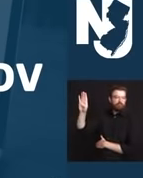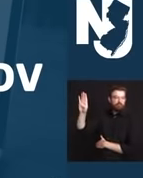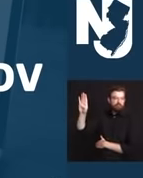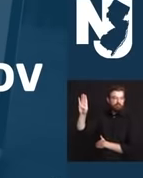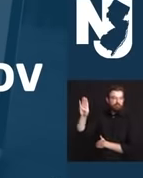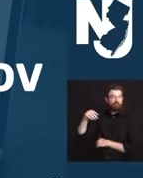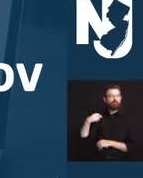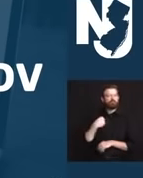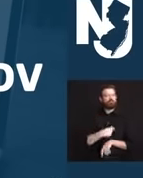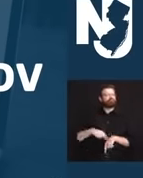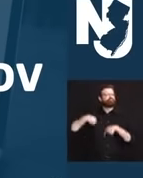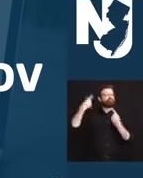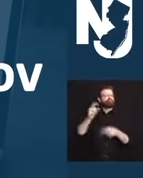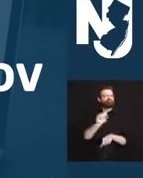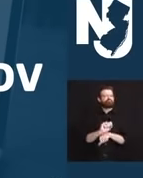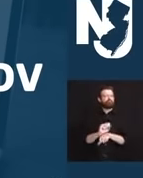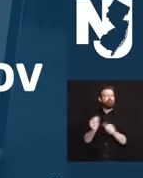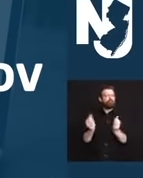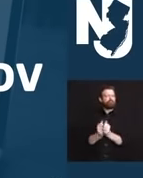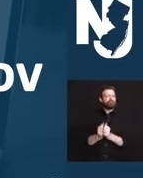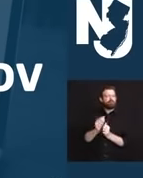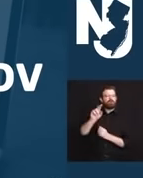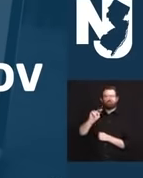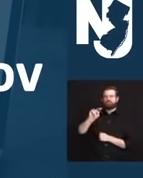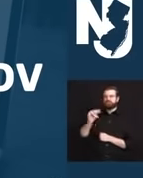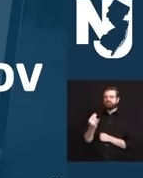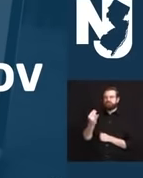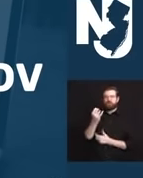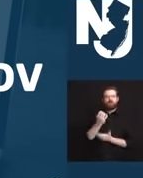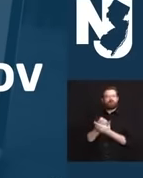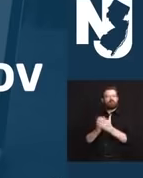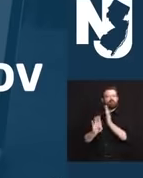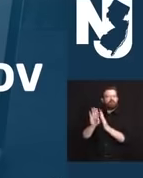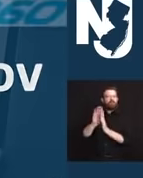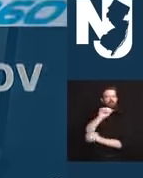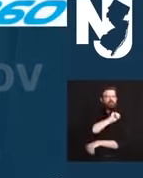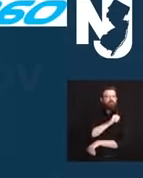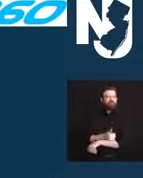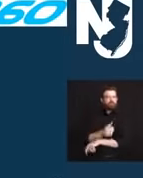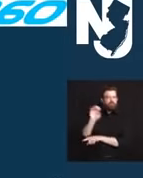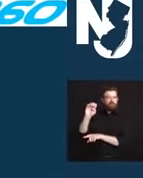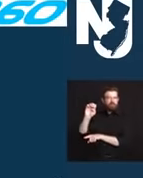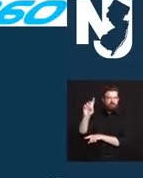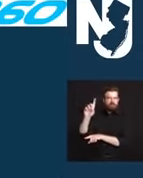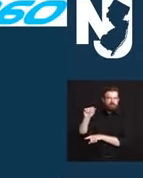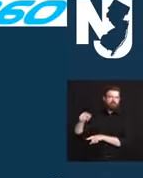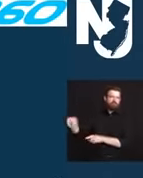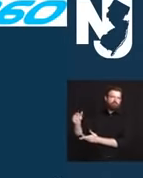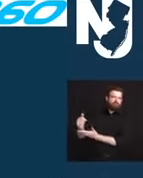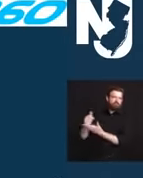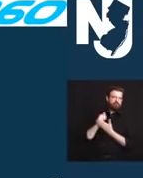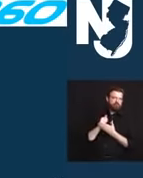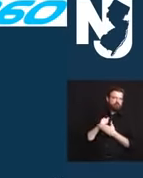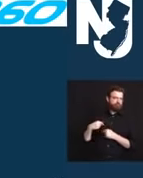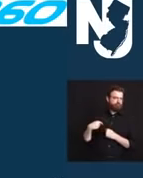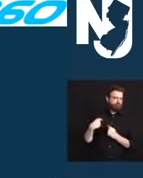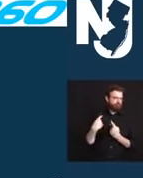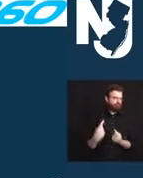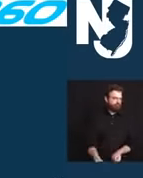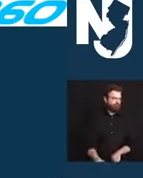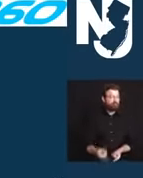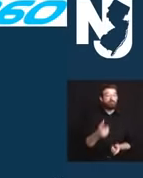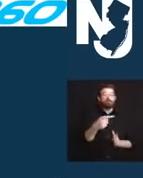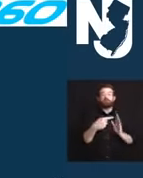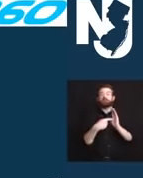businesses that we rely upon to boost us from this pandemic. One of them is iSport 360, an early-stage